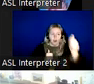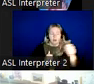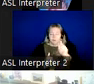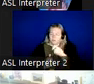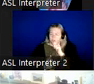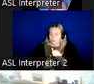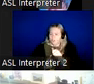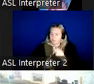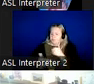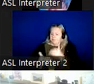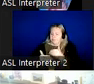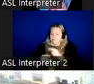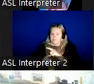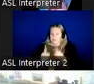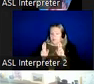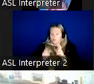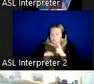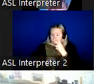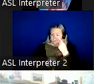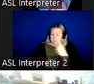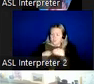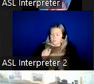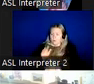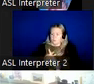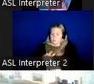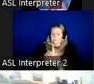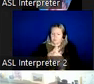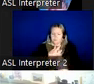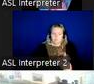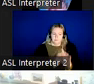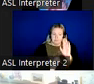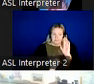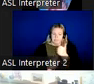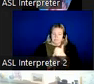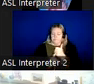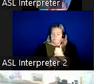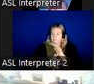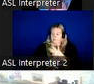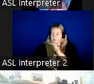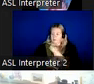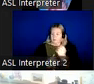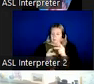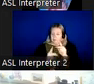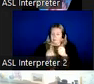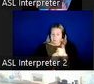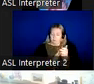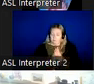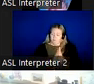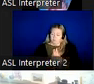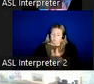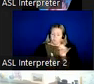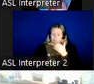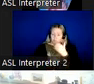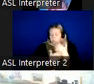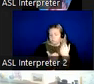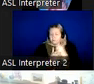it's my hope that we see more and more of those, because they're getting really quite popular. Yeah. And a great way to get out and enjoy